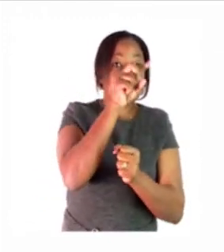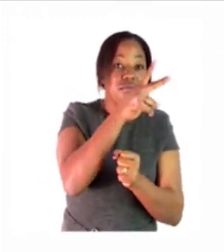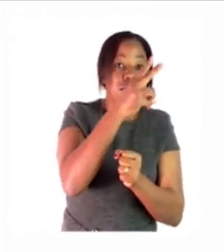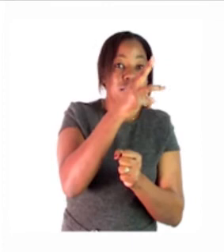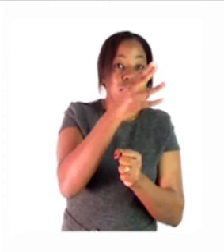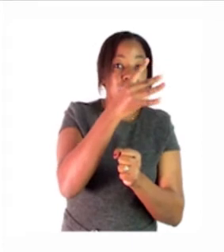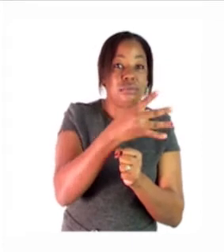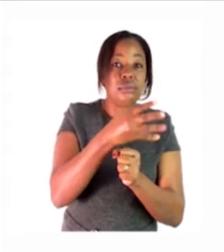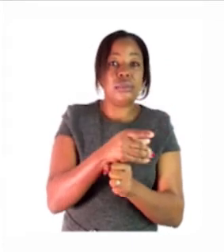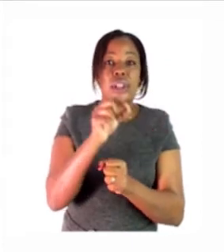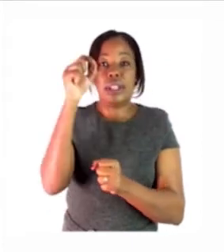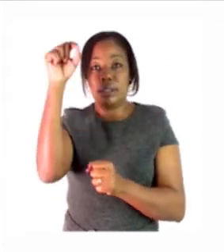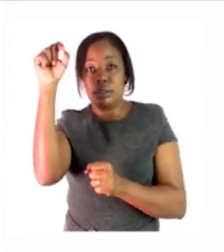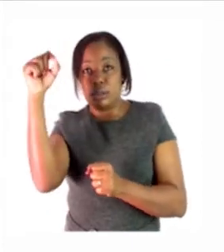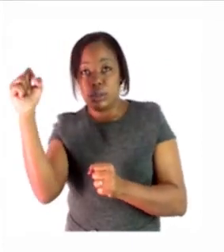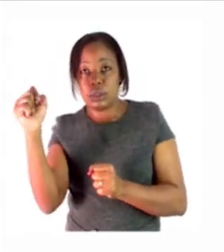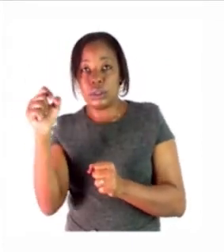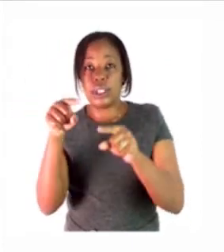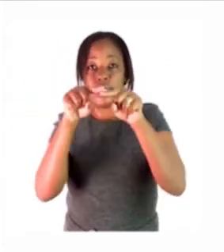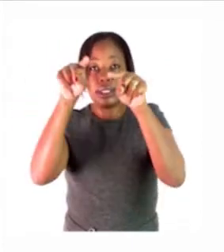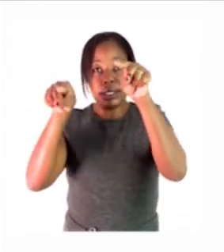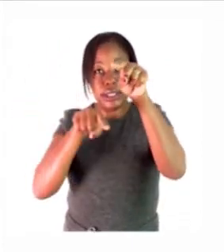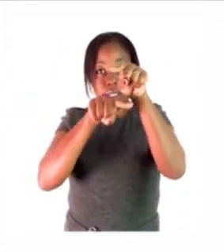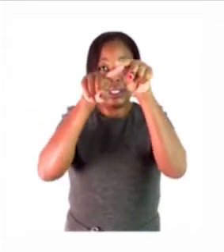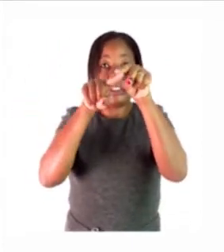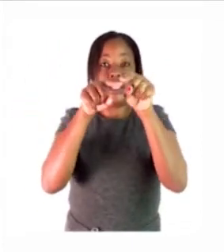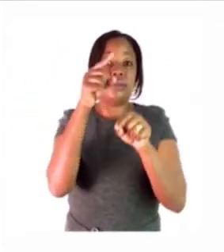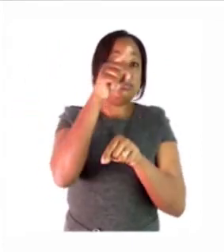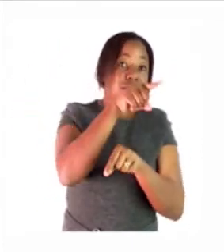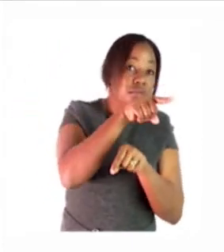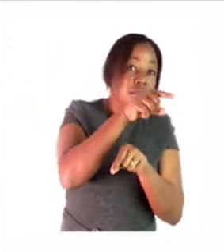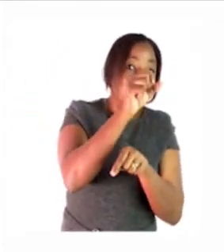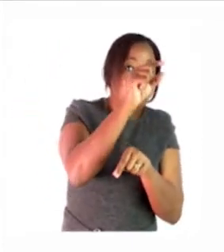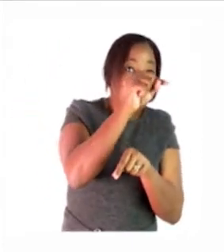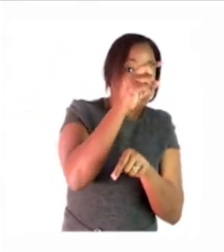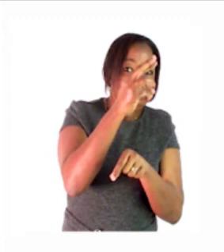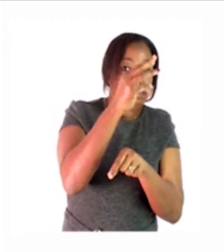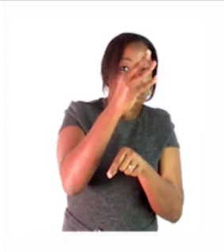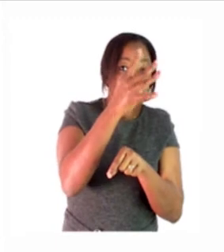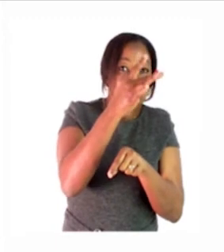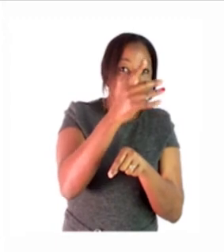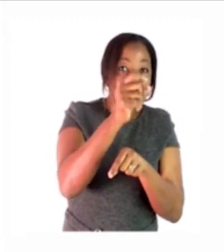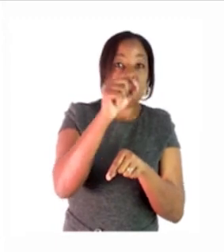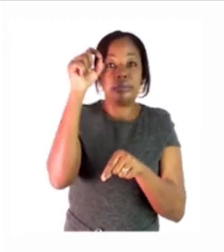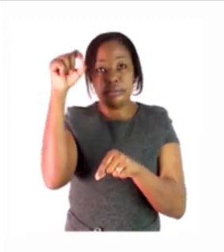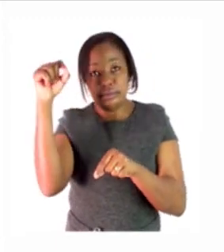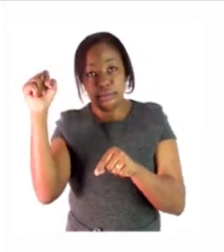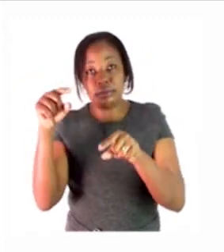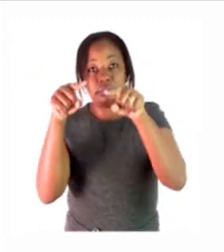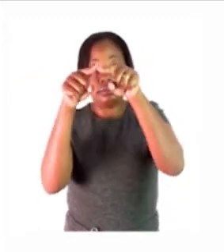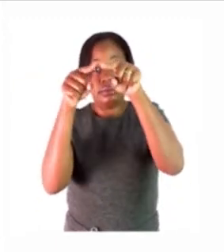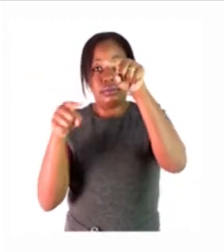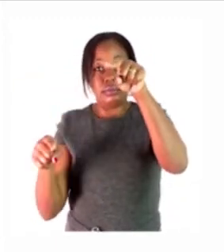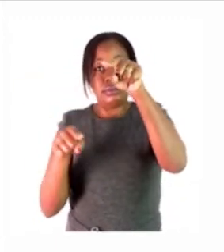is a circle. How many circles do you see there? Write the number. Please count them nicely. And the third one is a